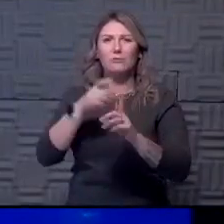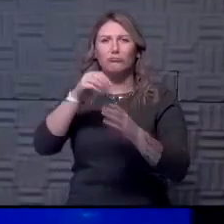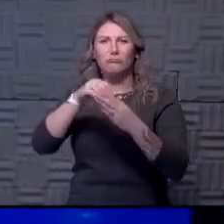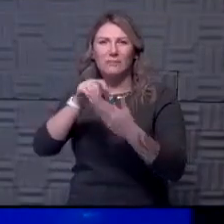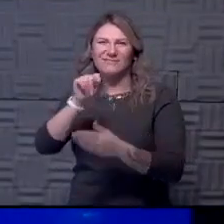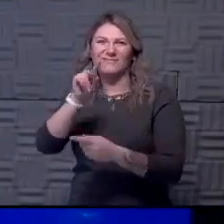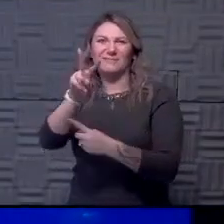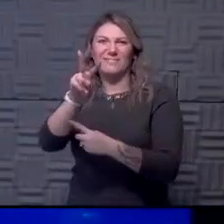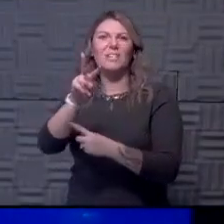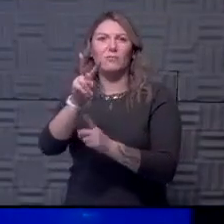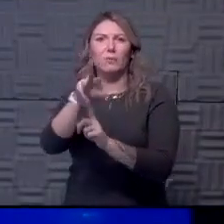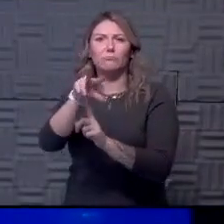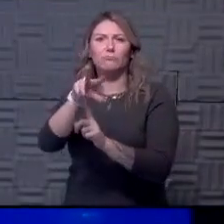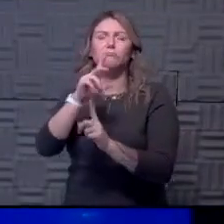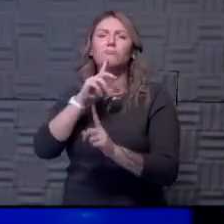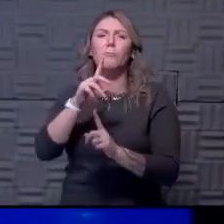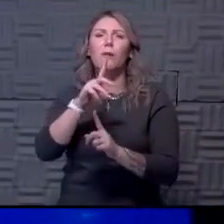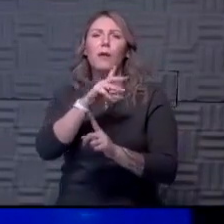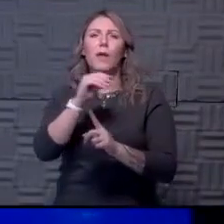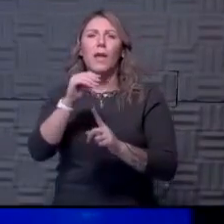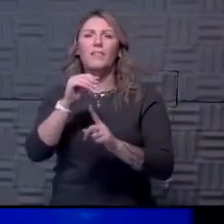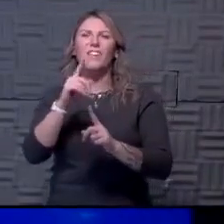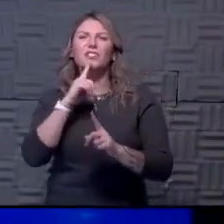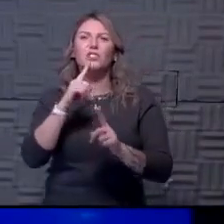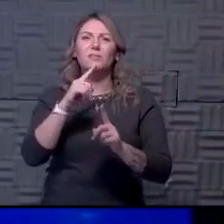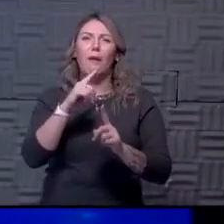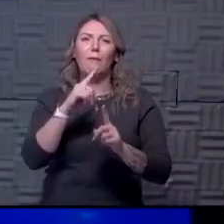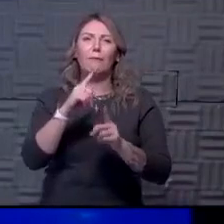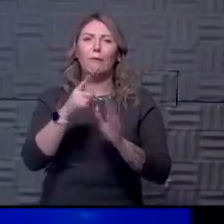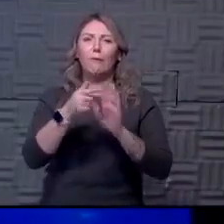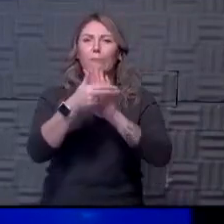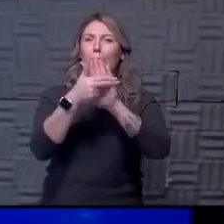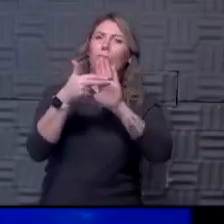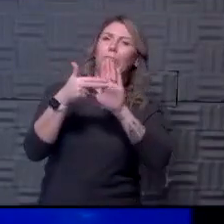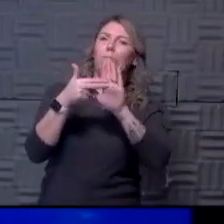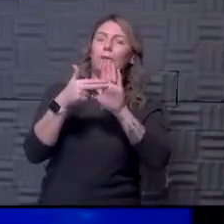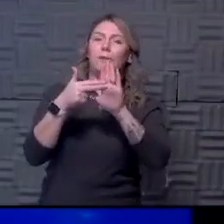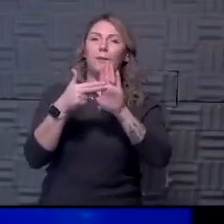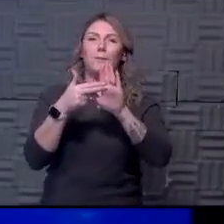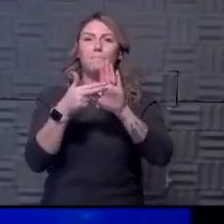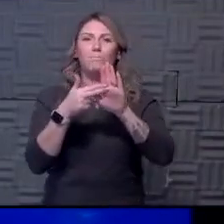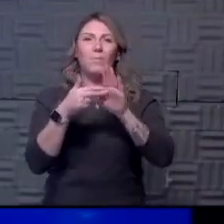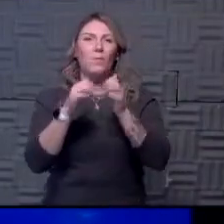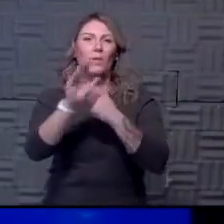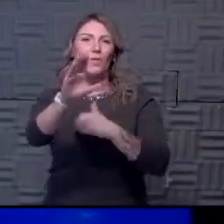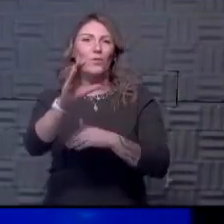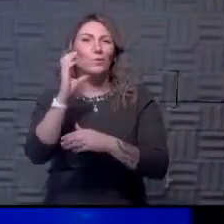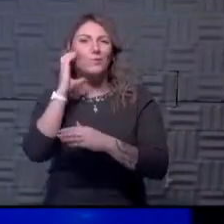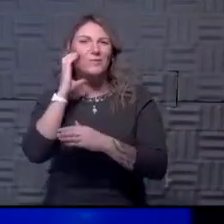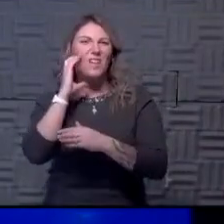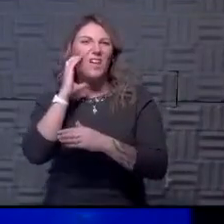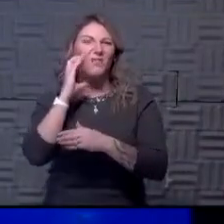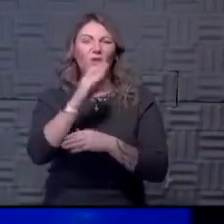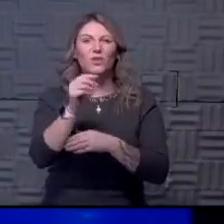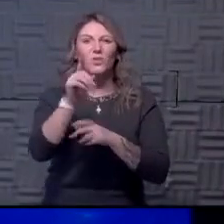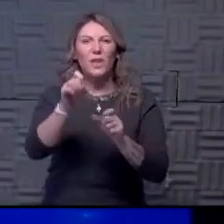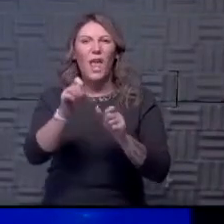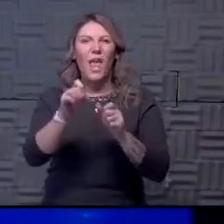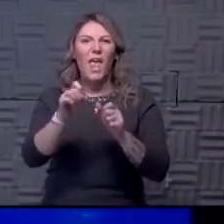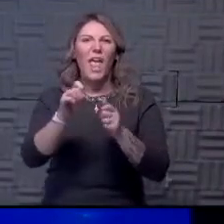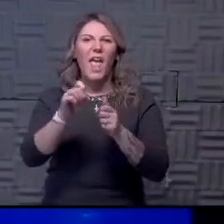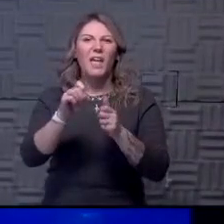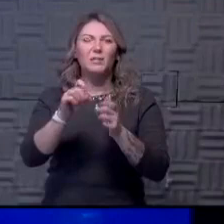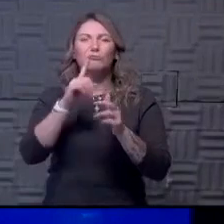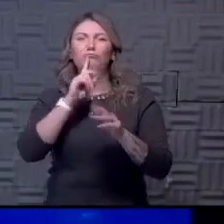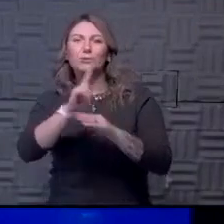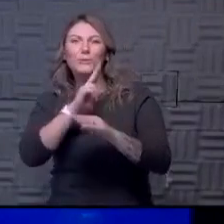business, and they were just blocking it out. Yeah. Like with on your cell phone when you paint on your picture. Yeah. So they were